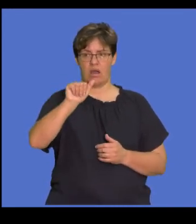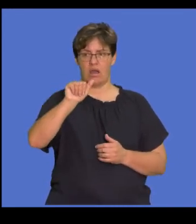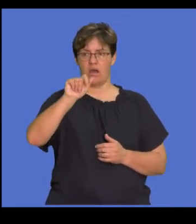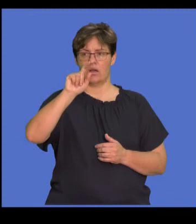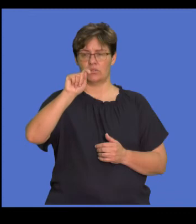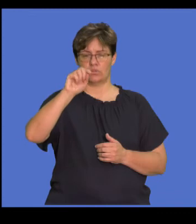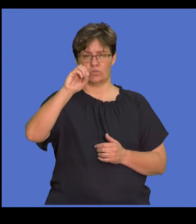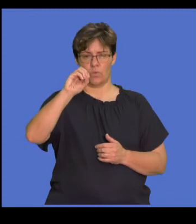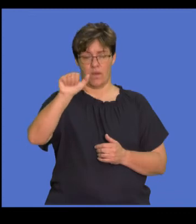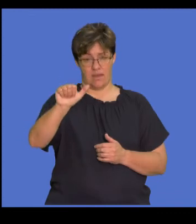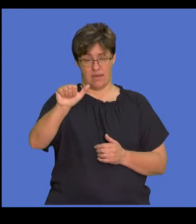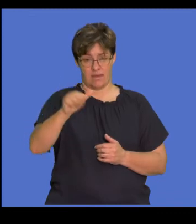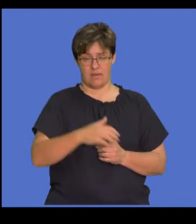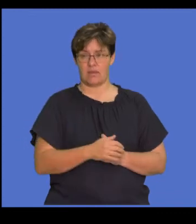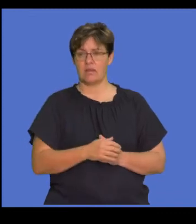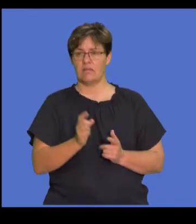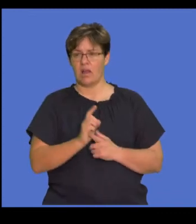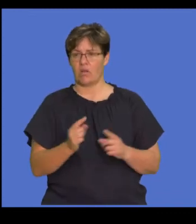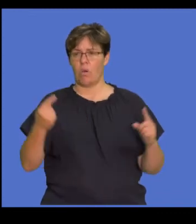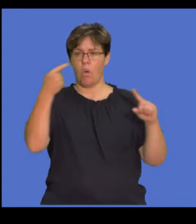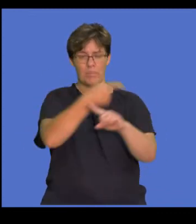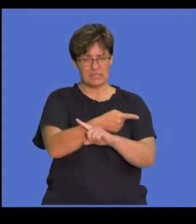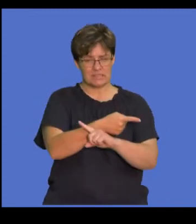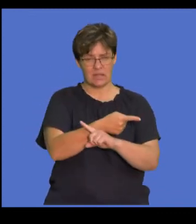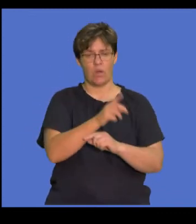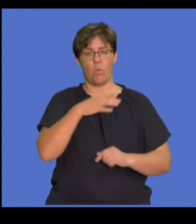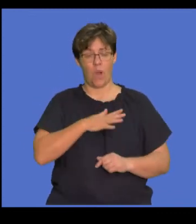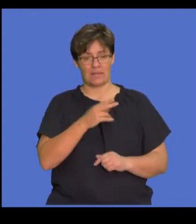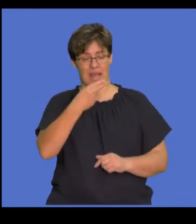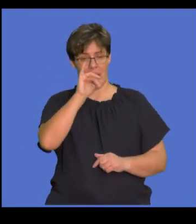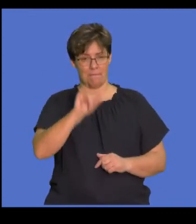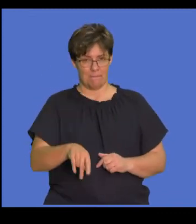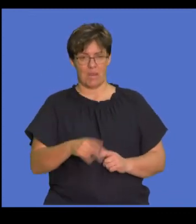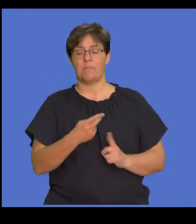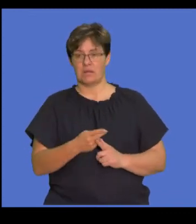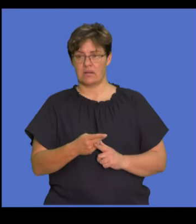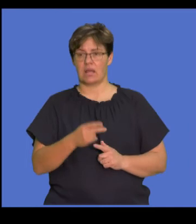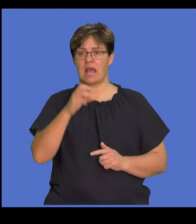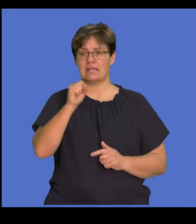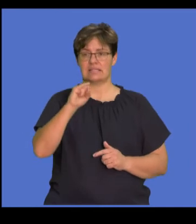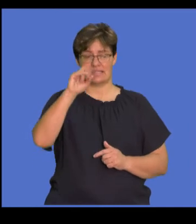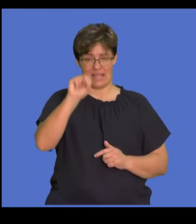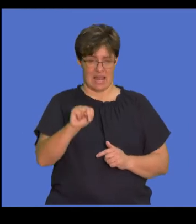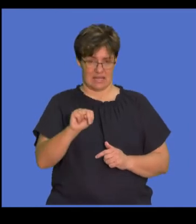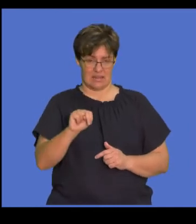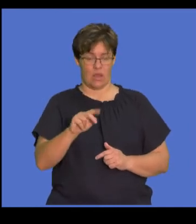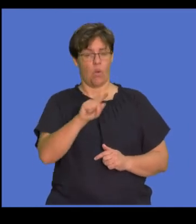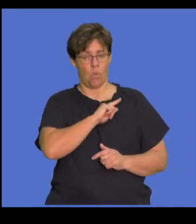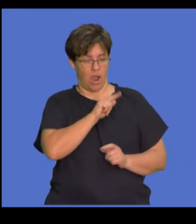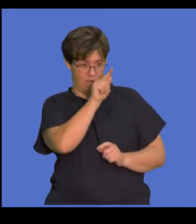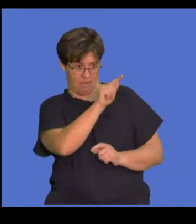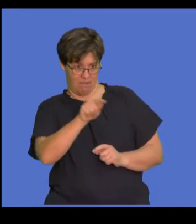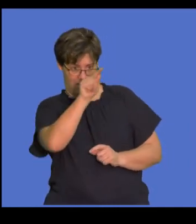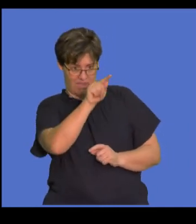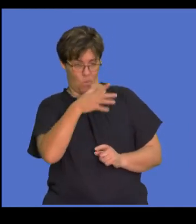right? If I have the opposite and I'm looking for the hypotenuse, it means I need to use sine. So you can see